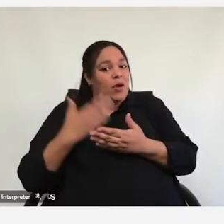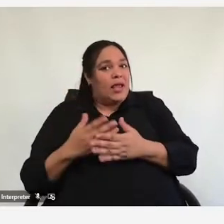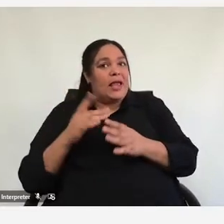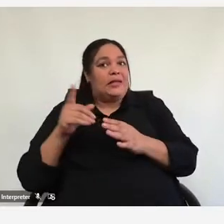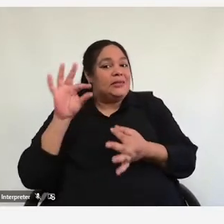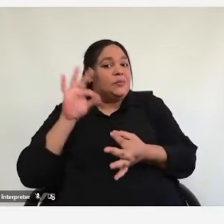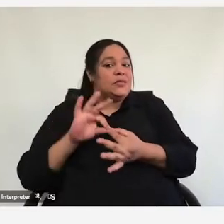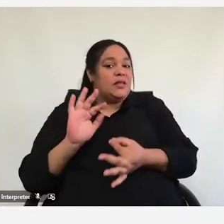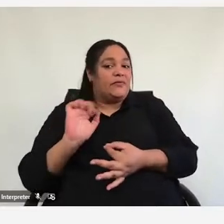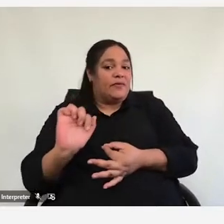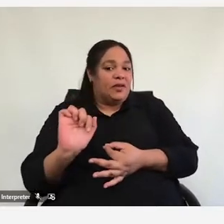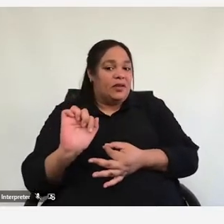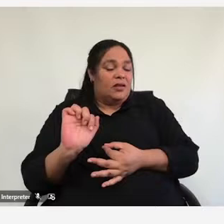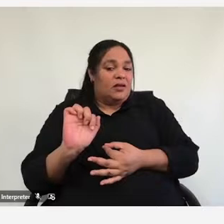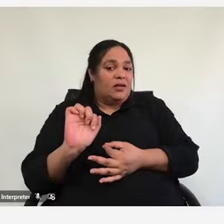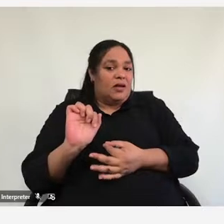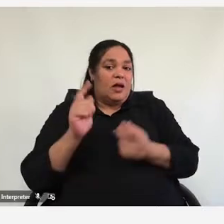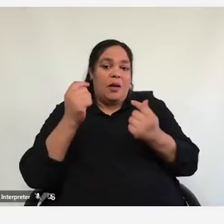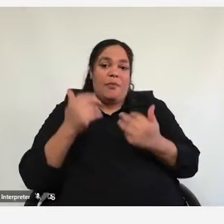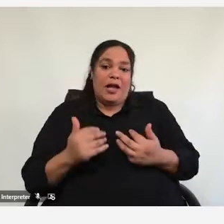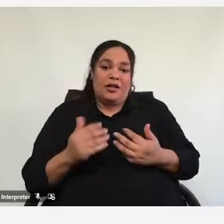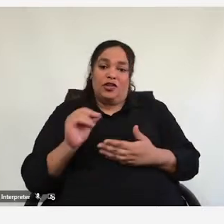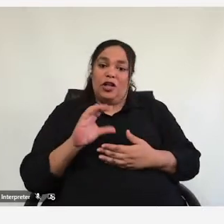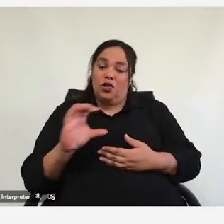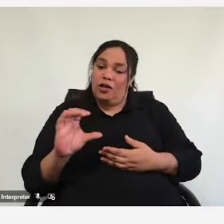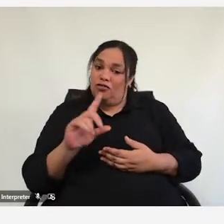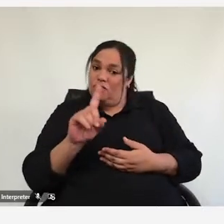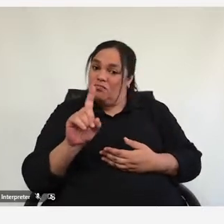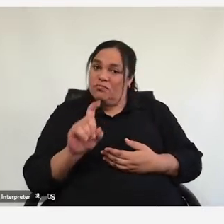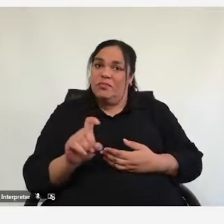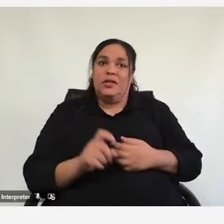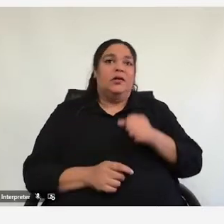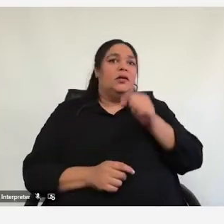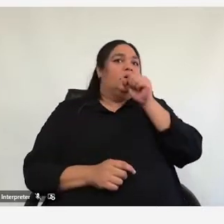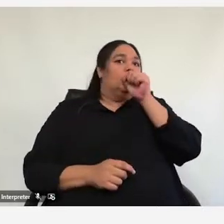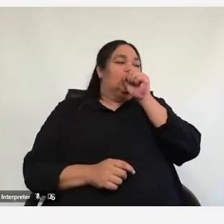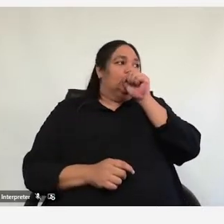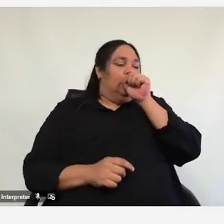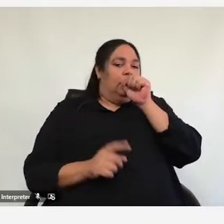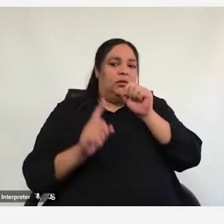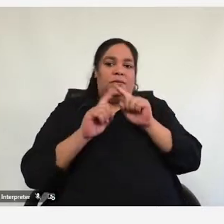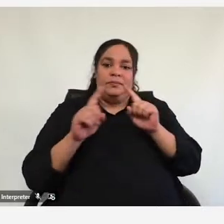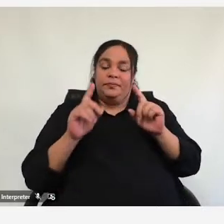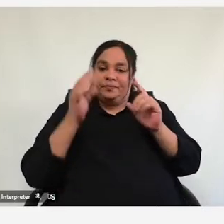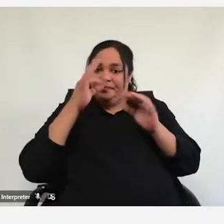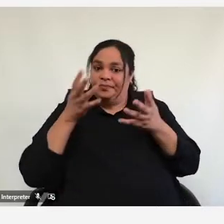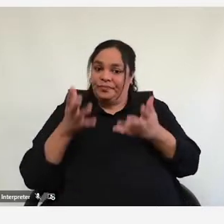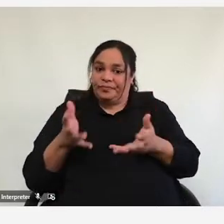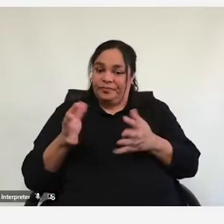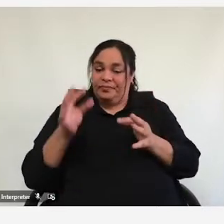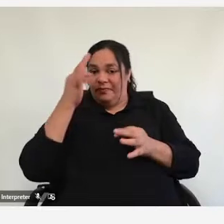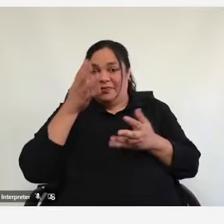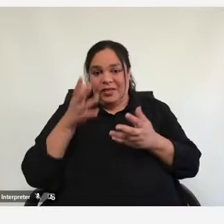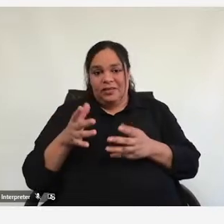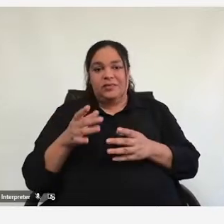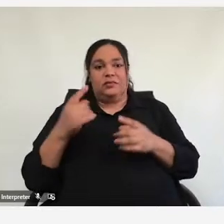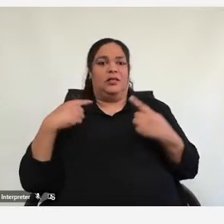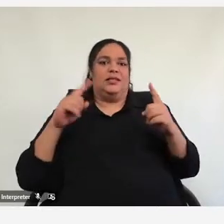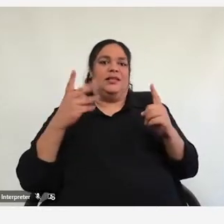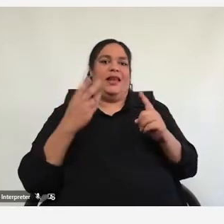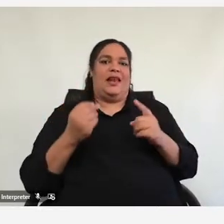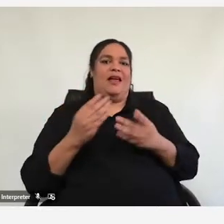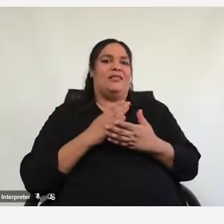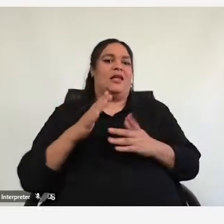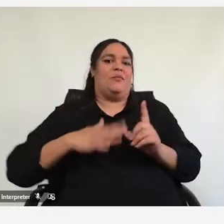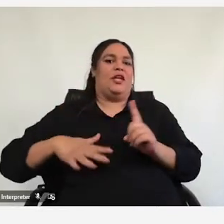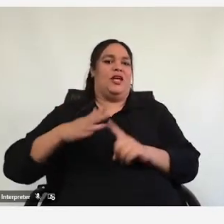specific budget allocation? But this government also succeeds in certain areas,